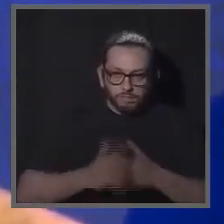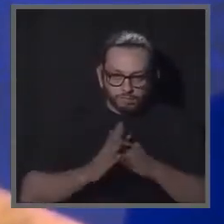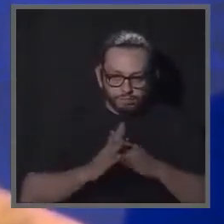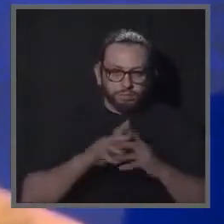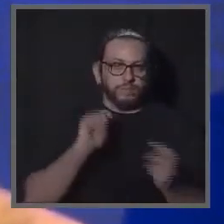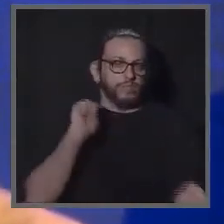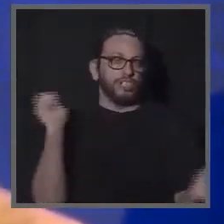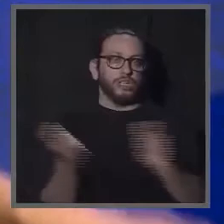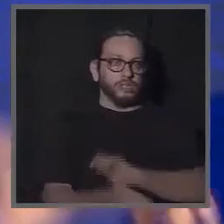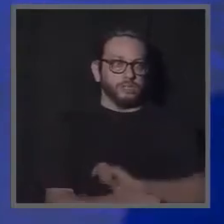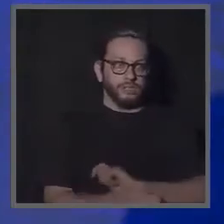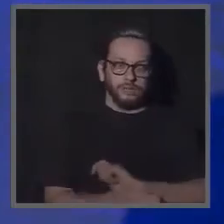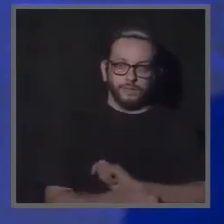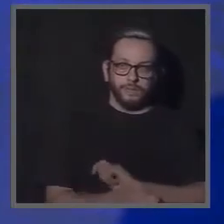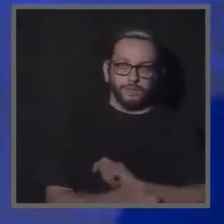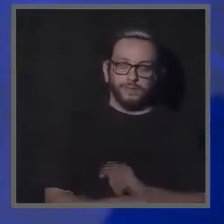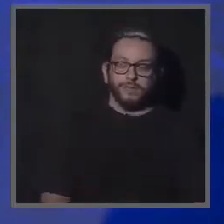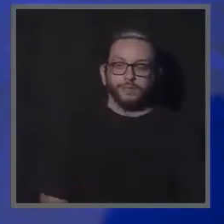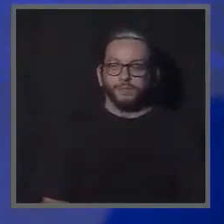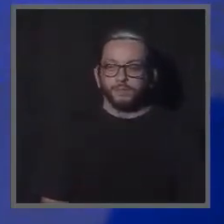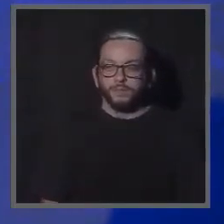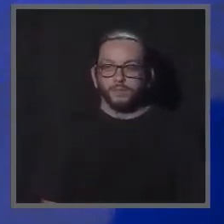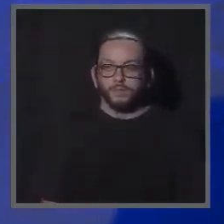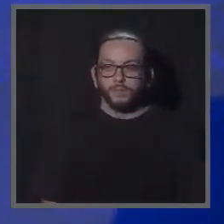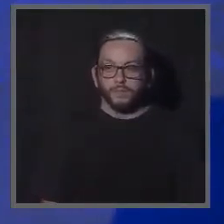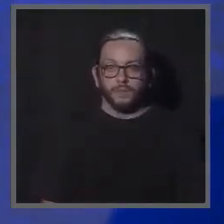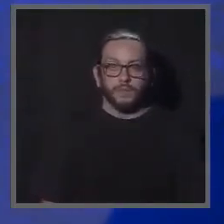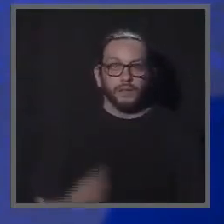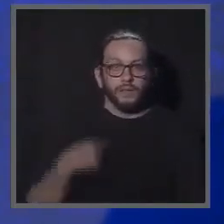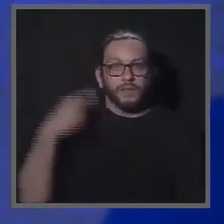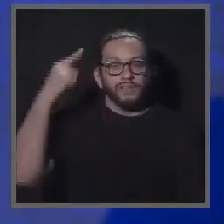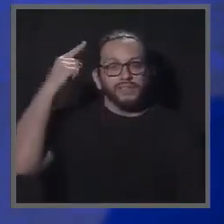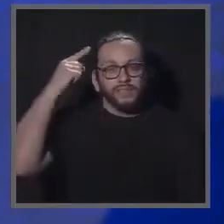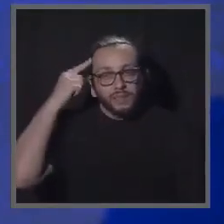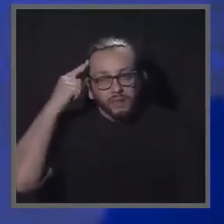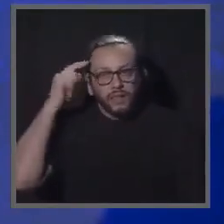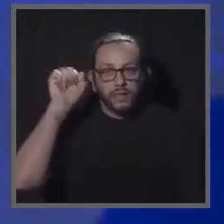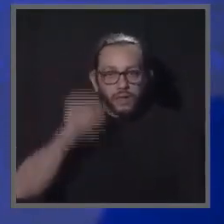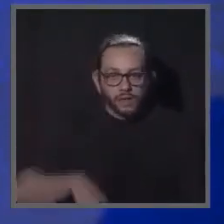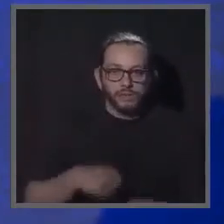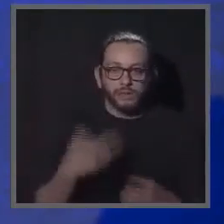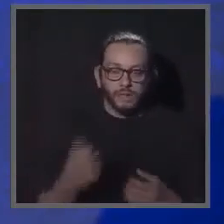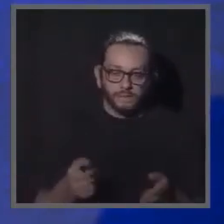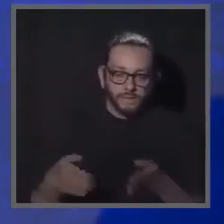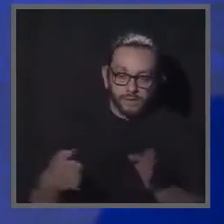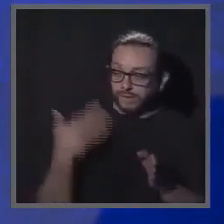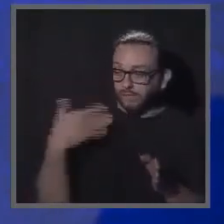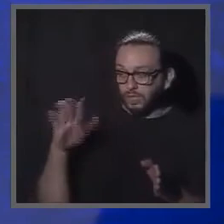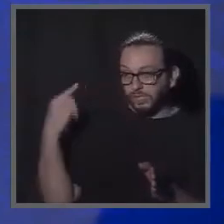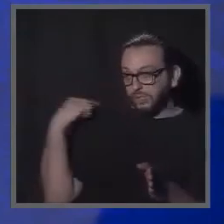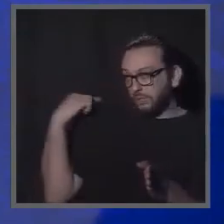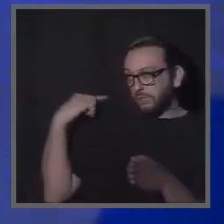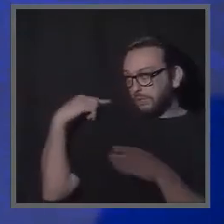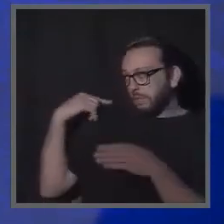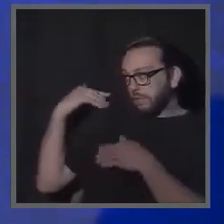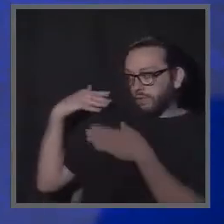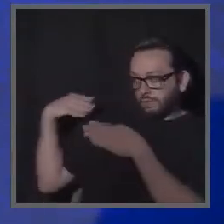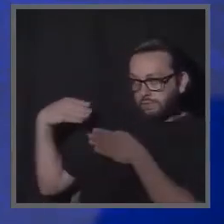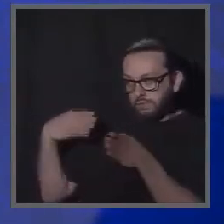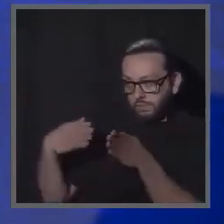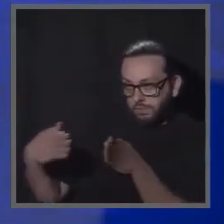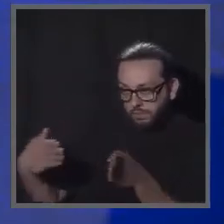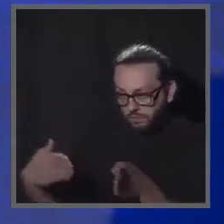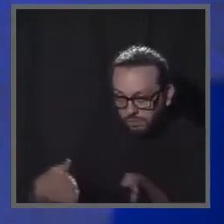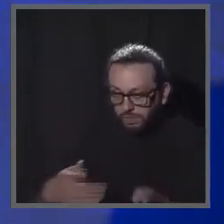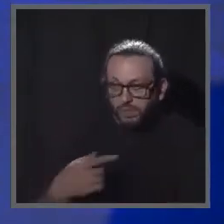changes. I think that there is a path that was already started when